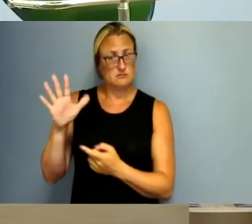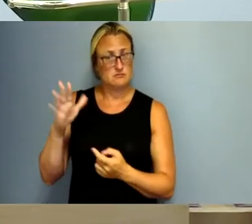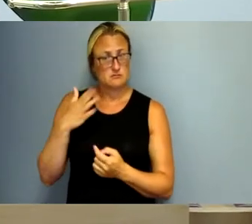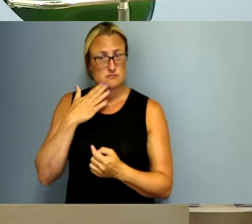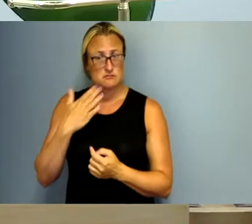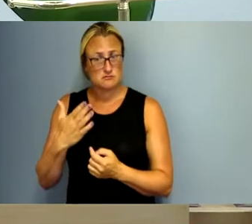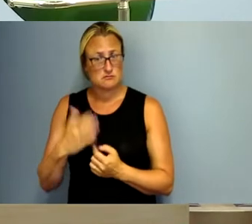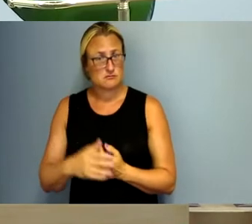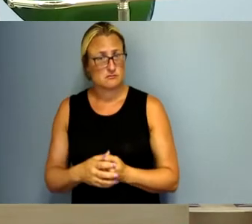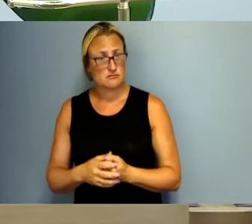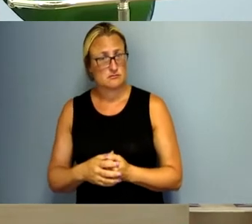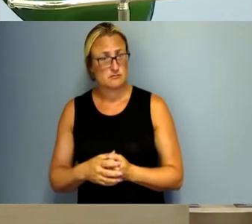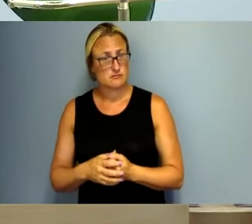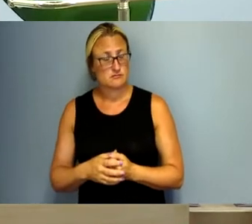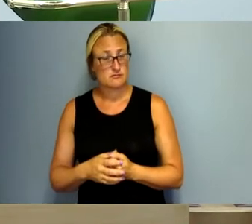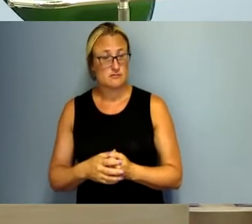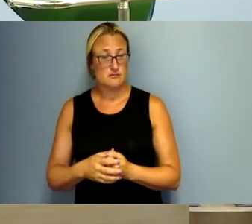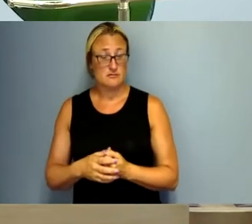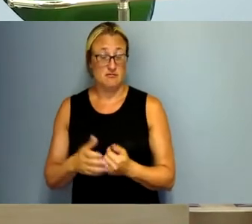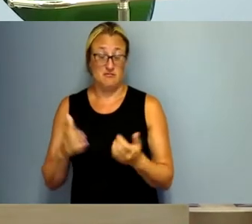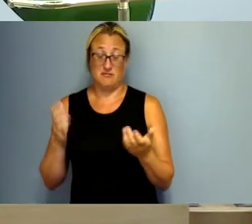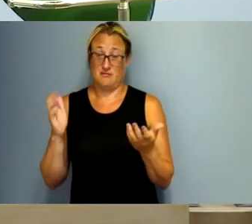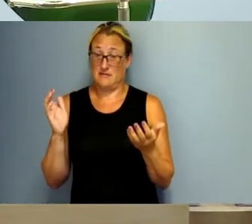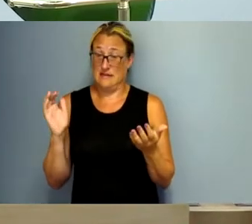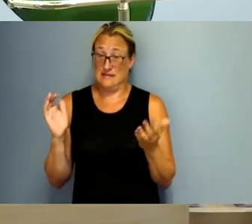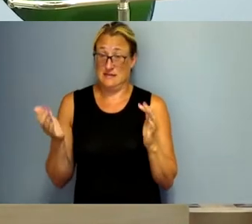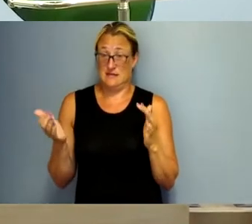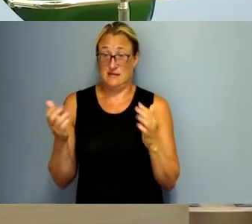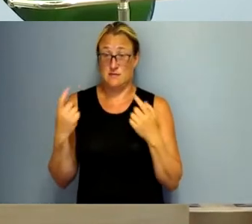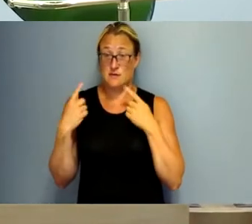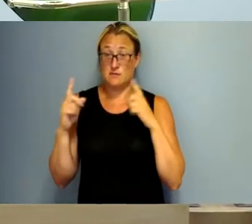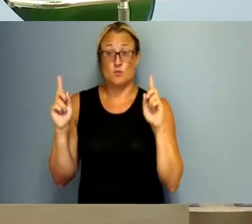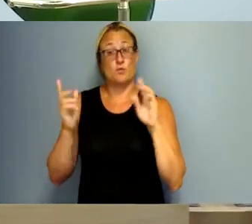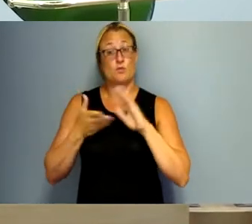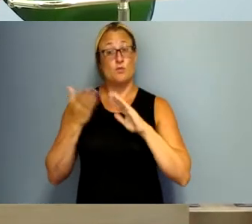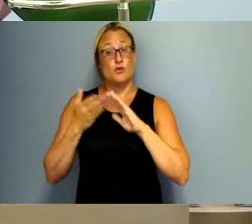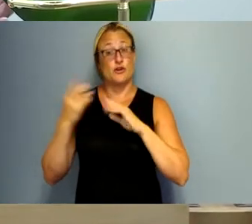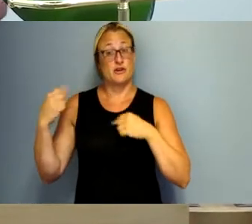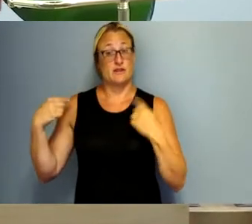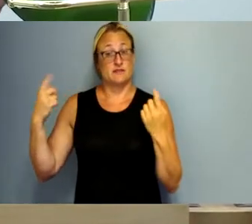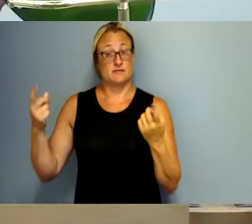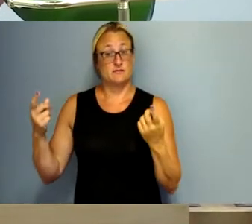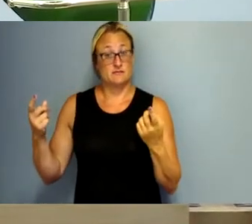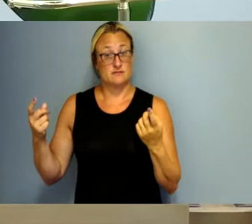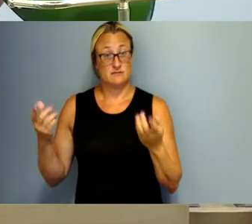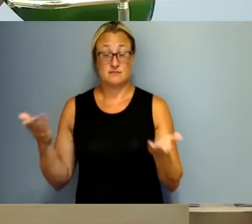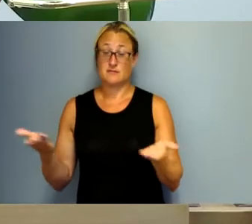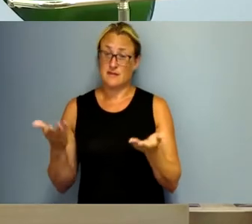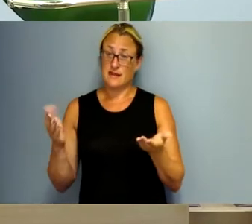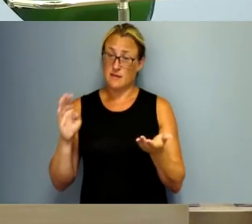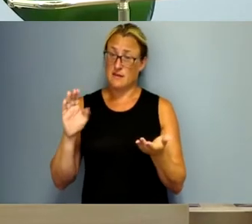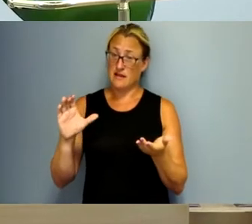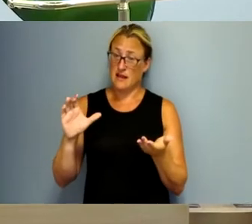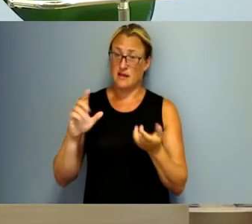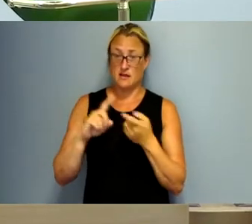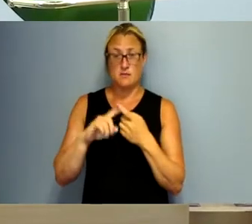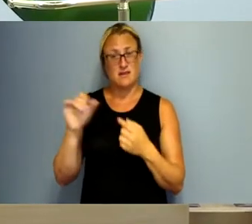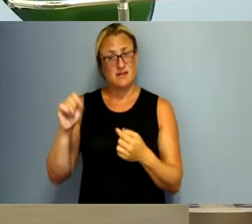me that it's been working pretty well, not only here in Bucks, but around the